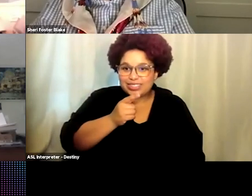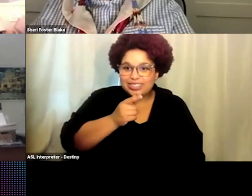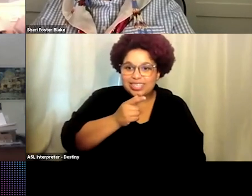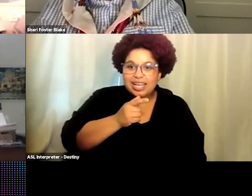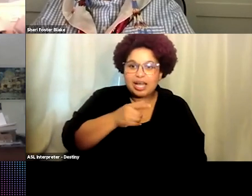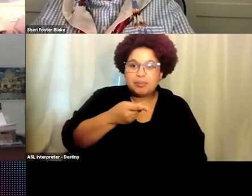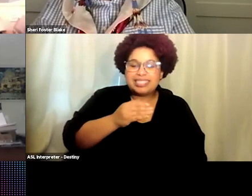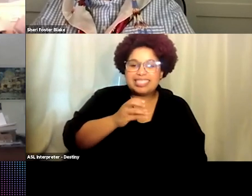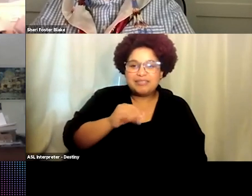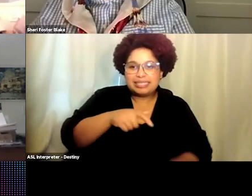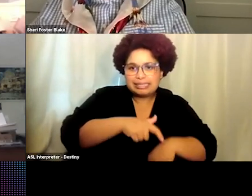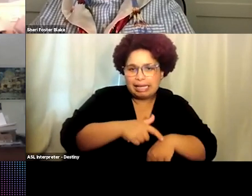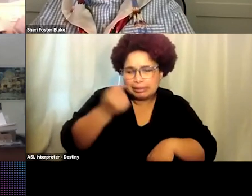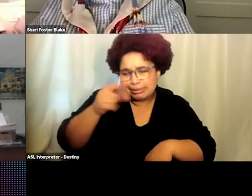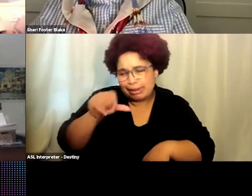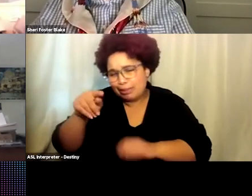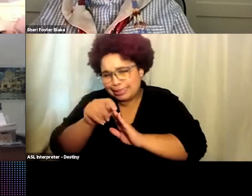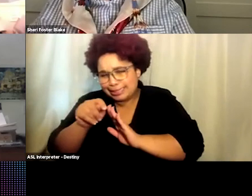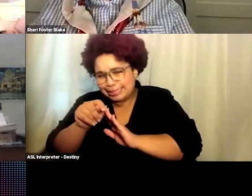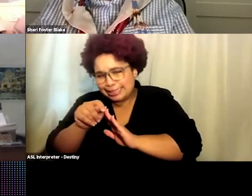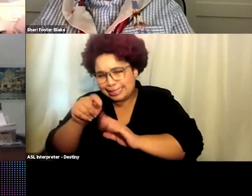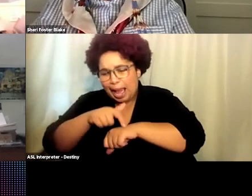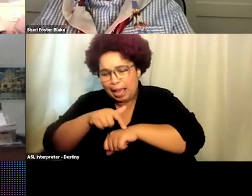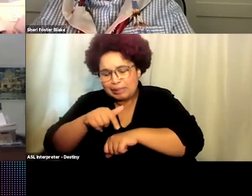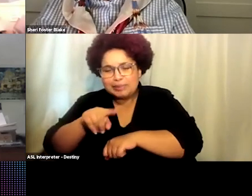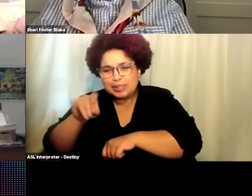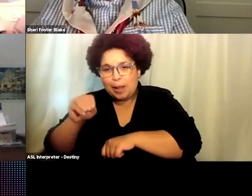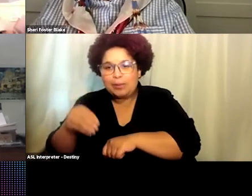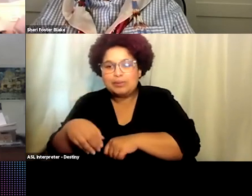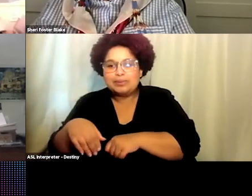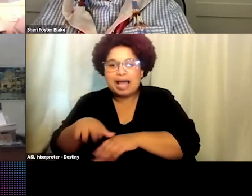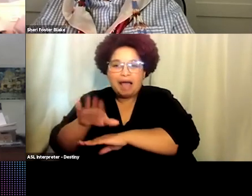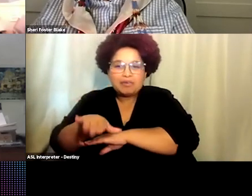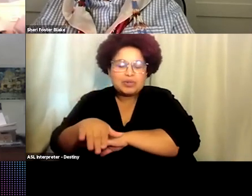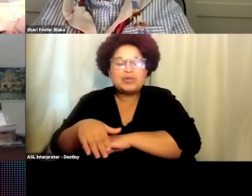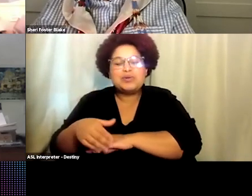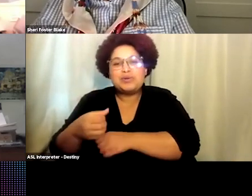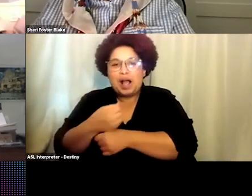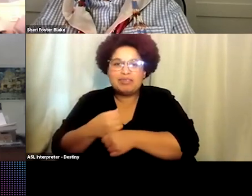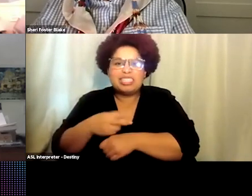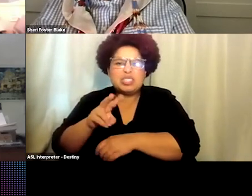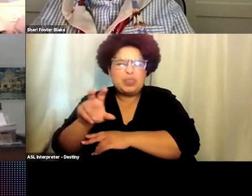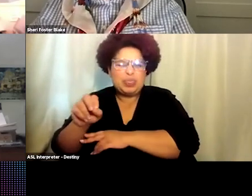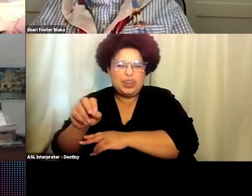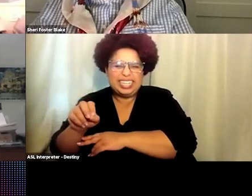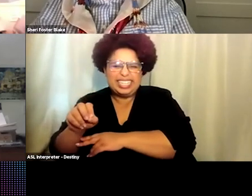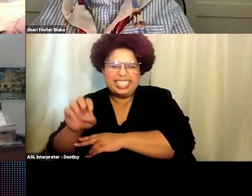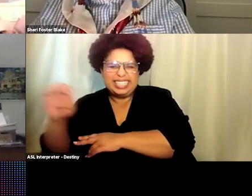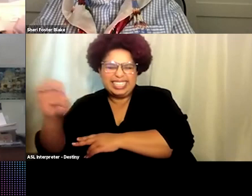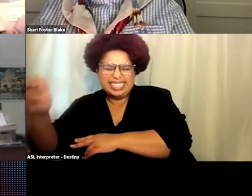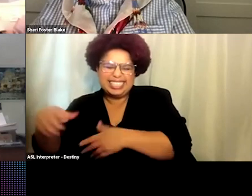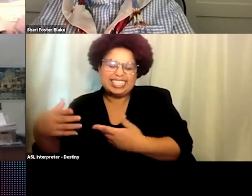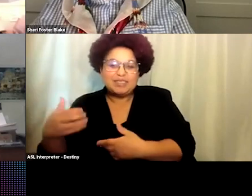rest of us in other time zones, a little cup afternoon coffee here. It's 2:30 in the East if you've already had your lunch. We're going to